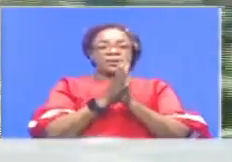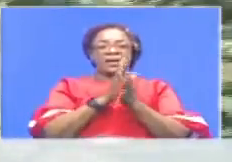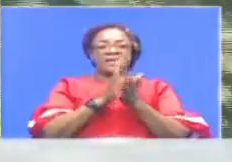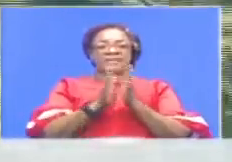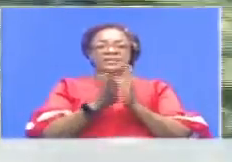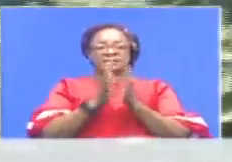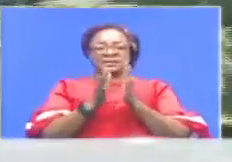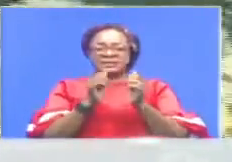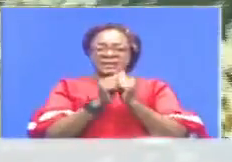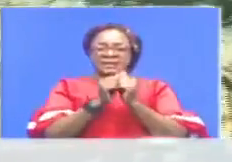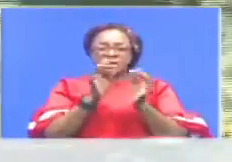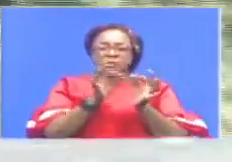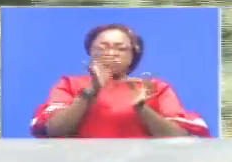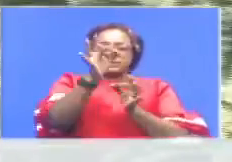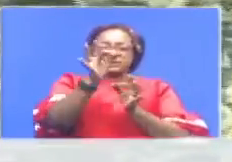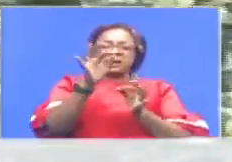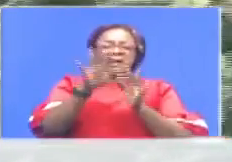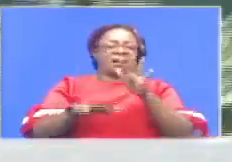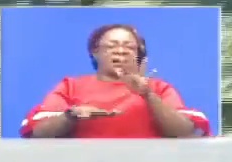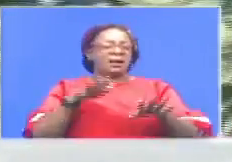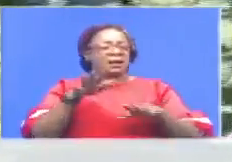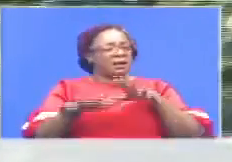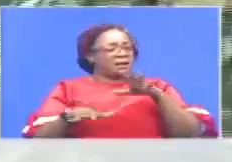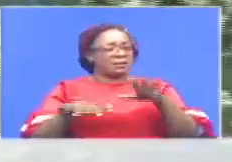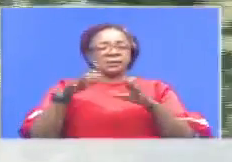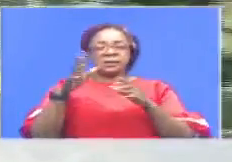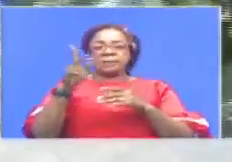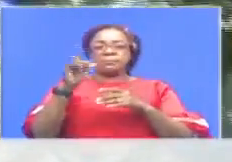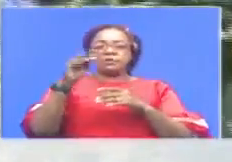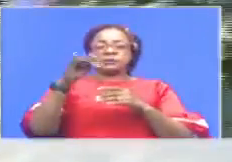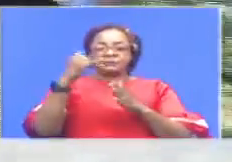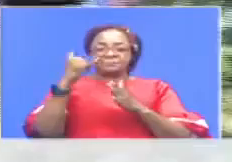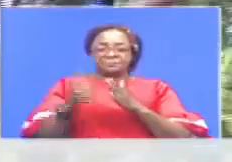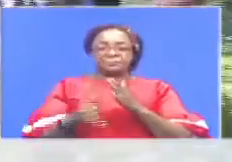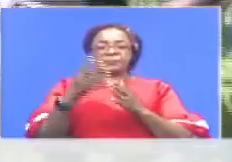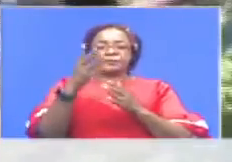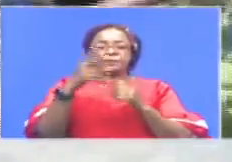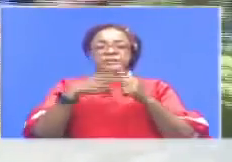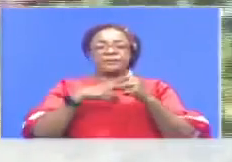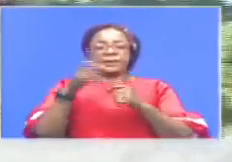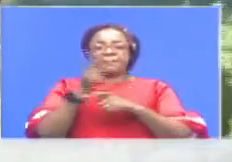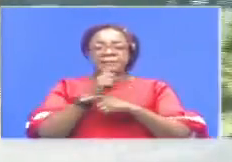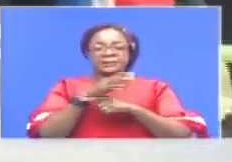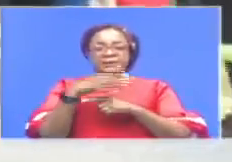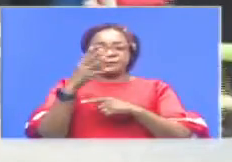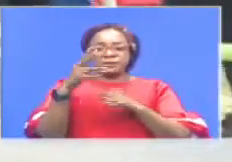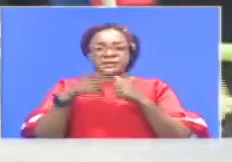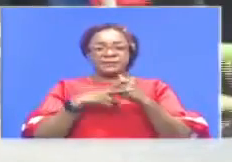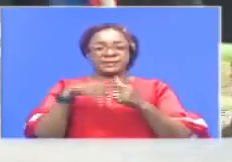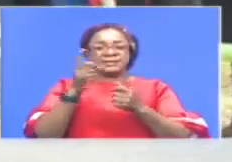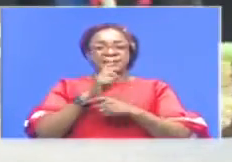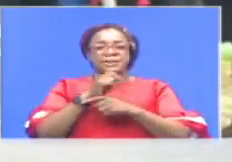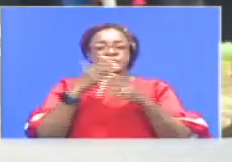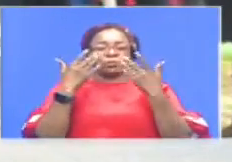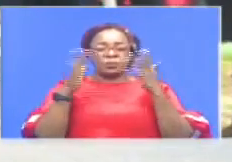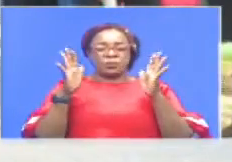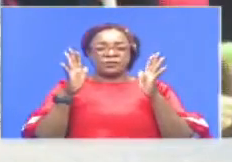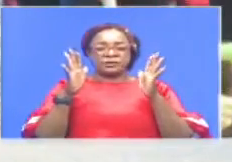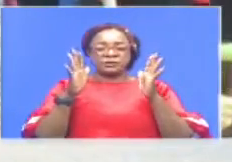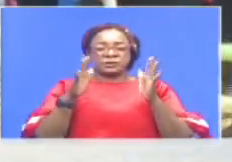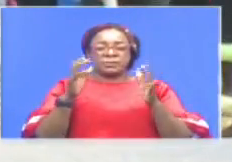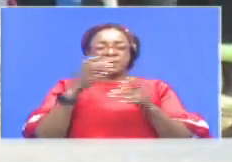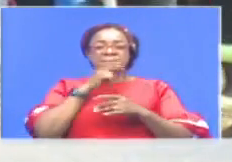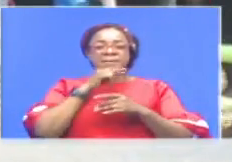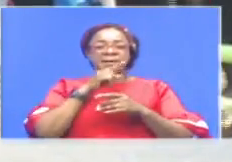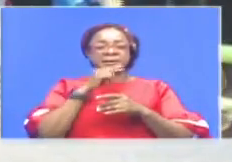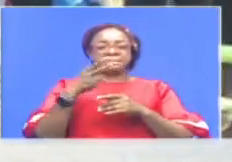of rolling and crawling, Kiprotich crossed the finish line in 47 minutes and 47 seconds to win the men's race, as Fredrick Nomongole